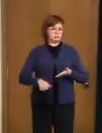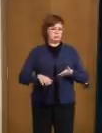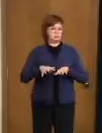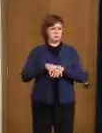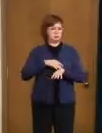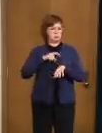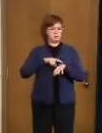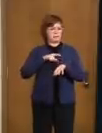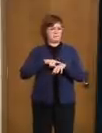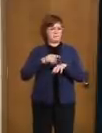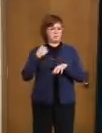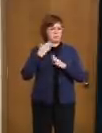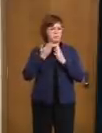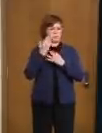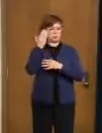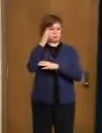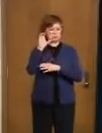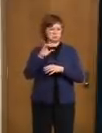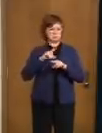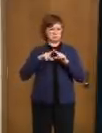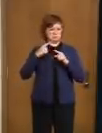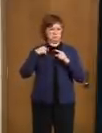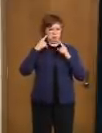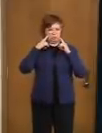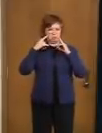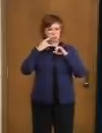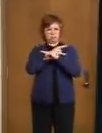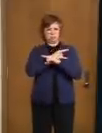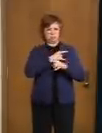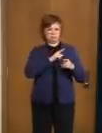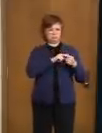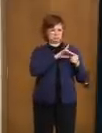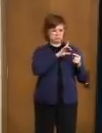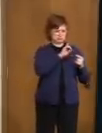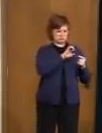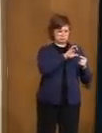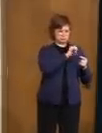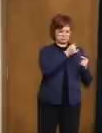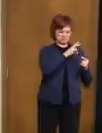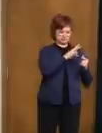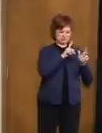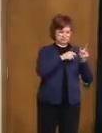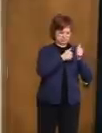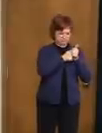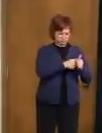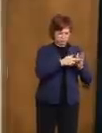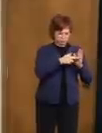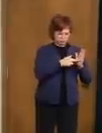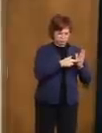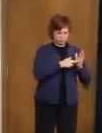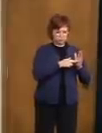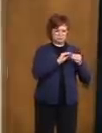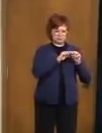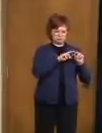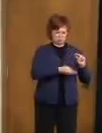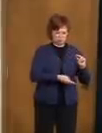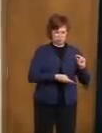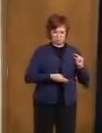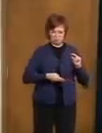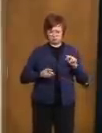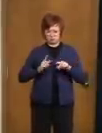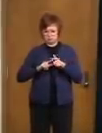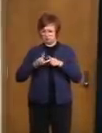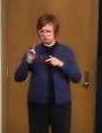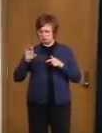you think these public health orders introduced December 17th were working, they weren't working as well as you maybe thought they did because the